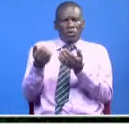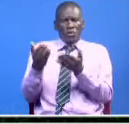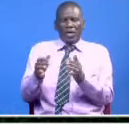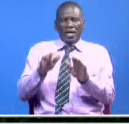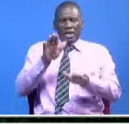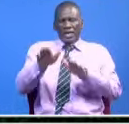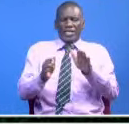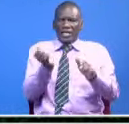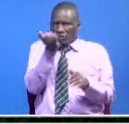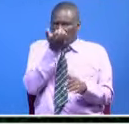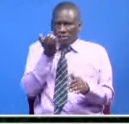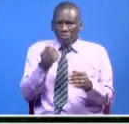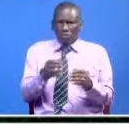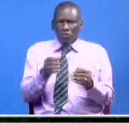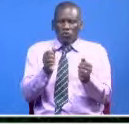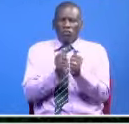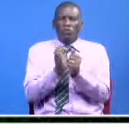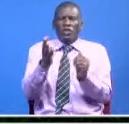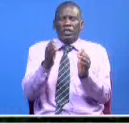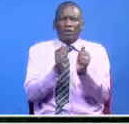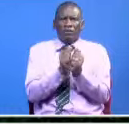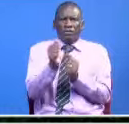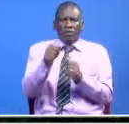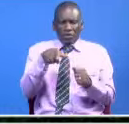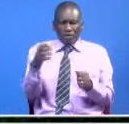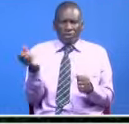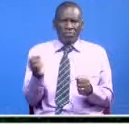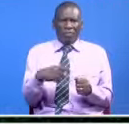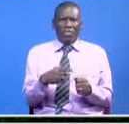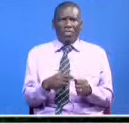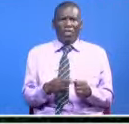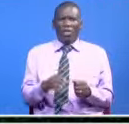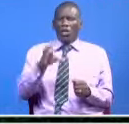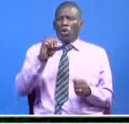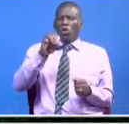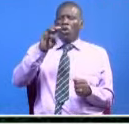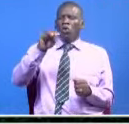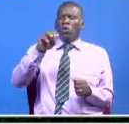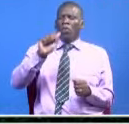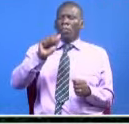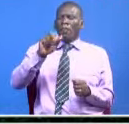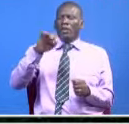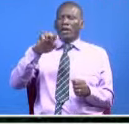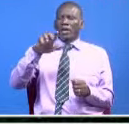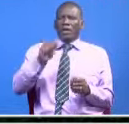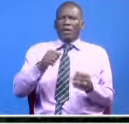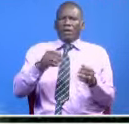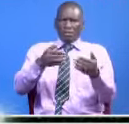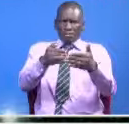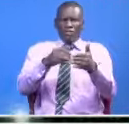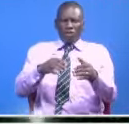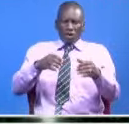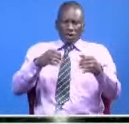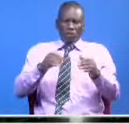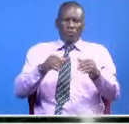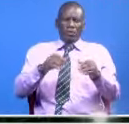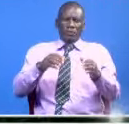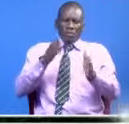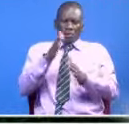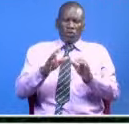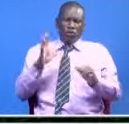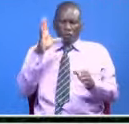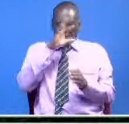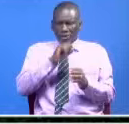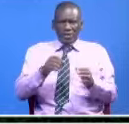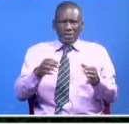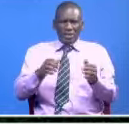Nyayo National Stadium on the 14th and 15th of this month. Omanyala had initially opted to skip the trials, but rescinded the